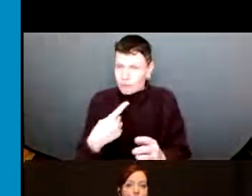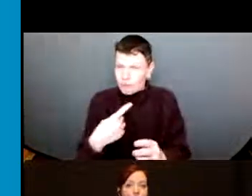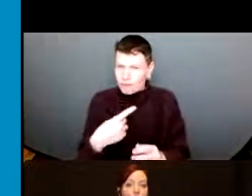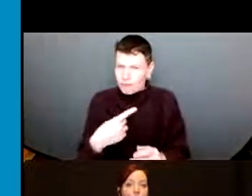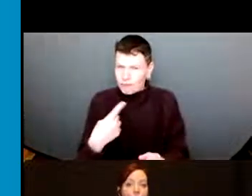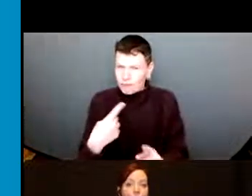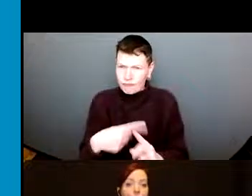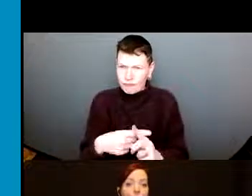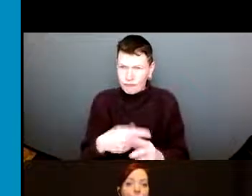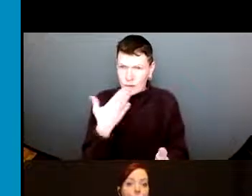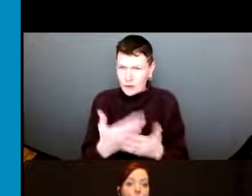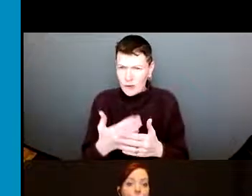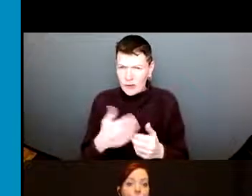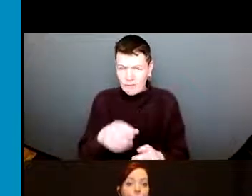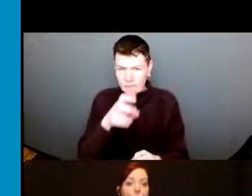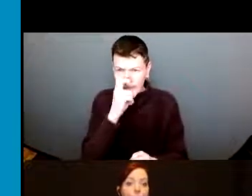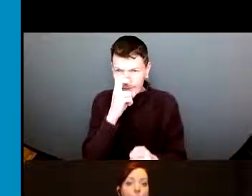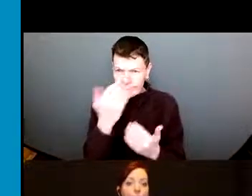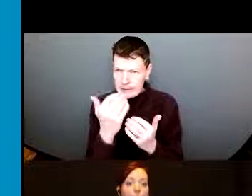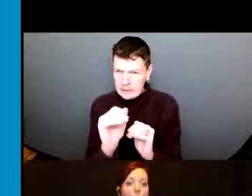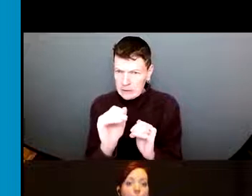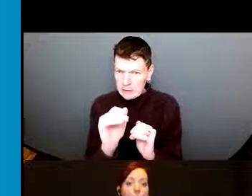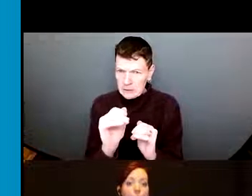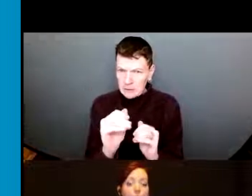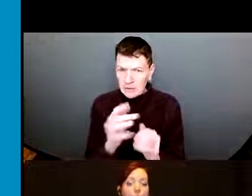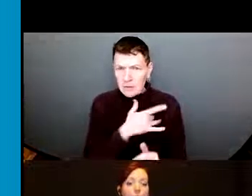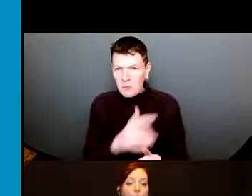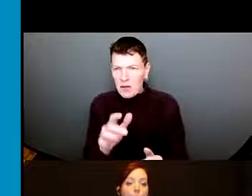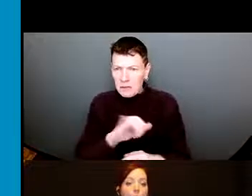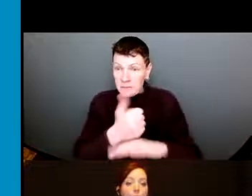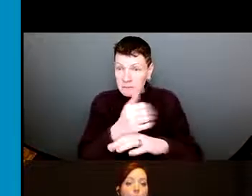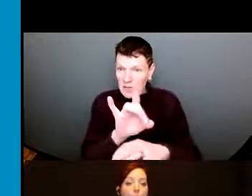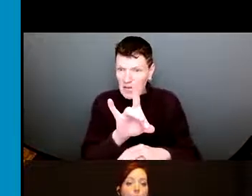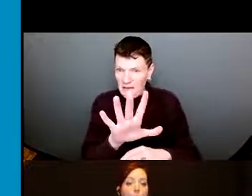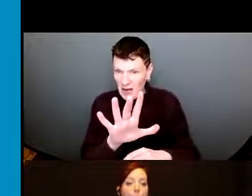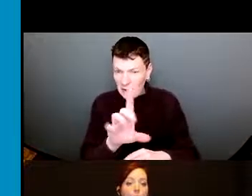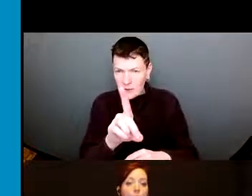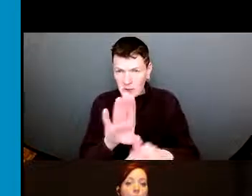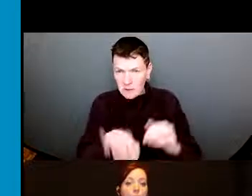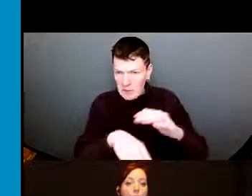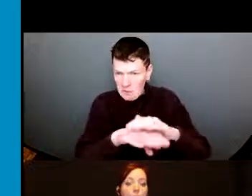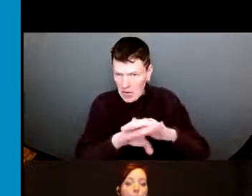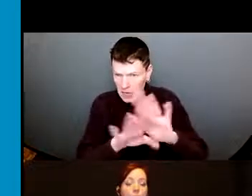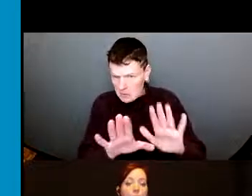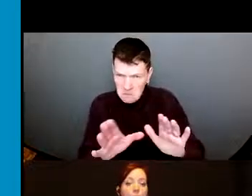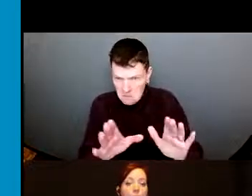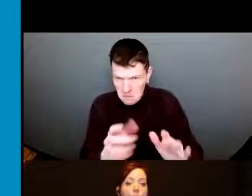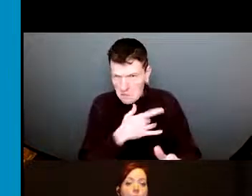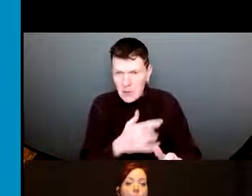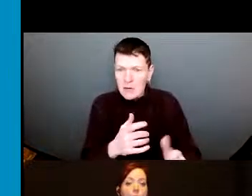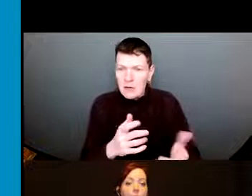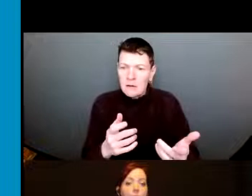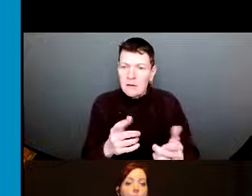limiter. It's usually, but not always, set around that 85 dB mark, depending on hearing loss, that can change. And it